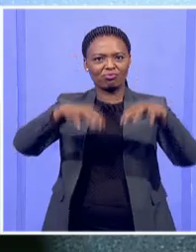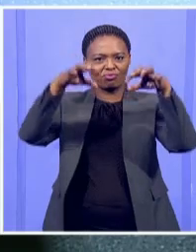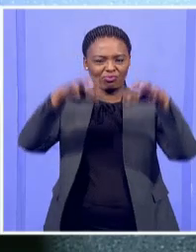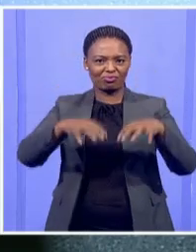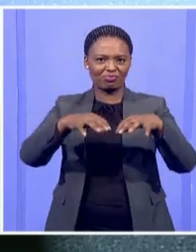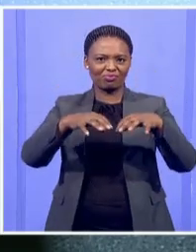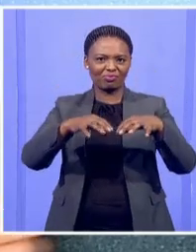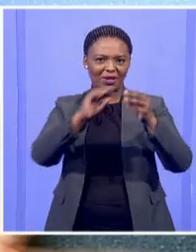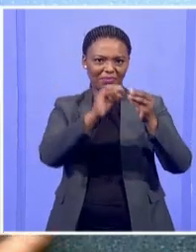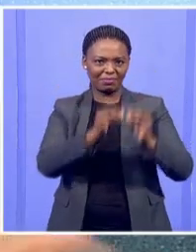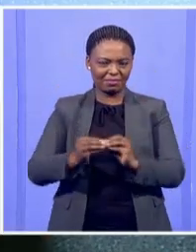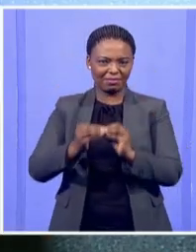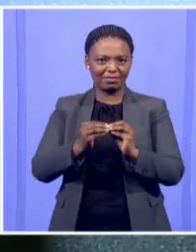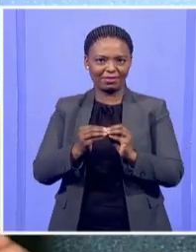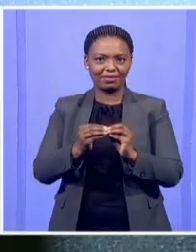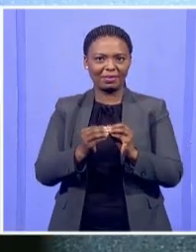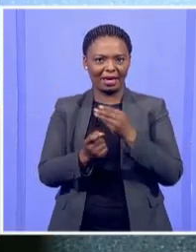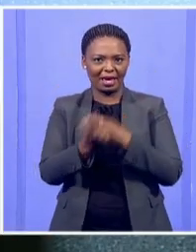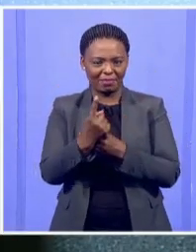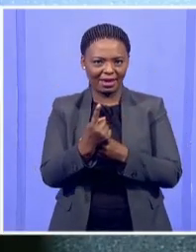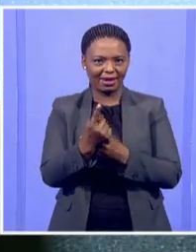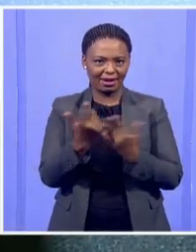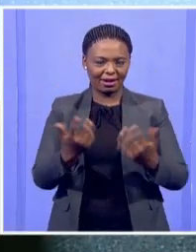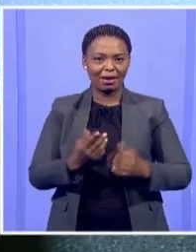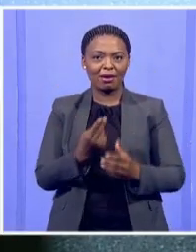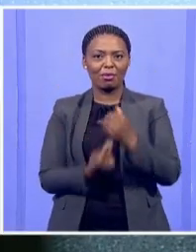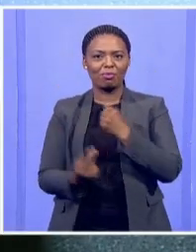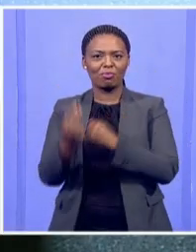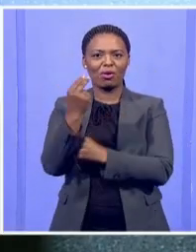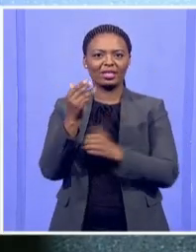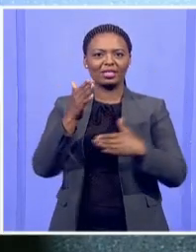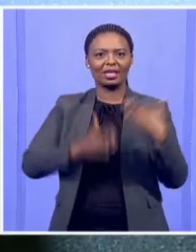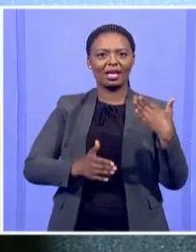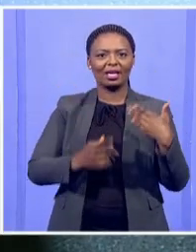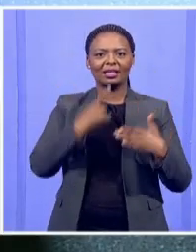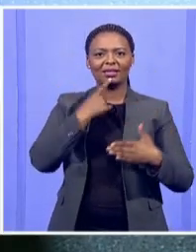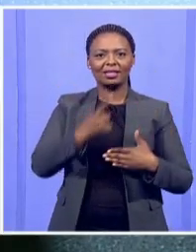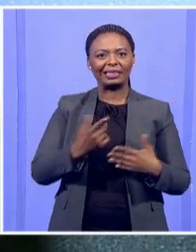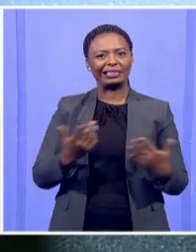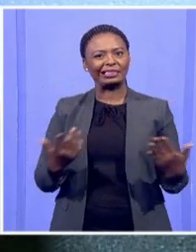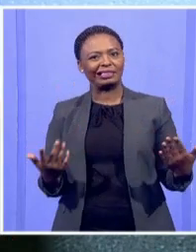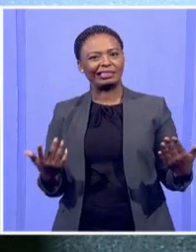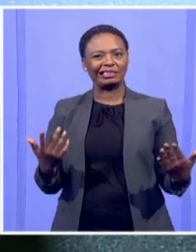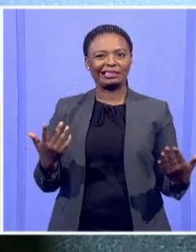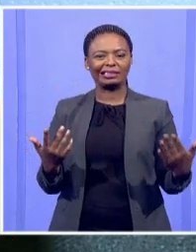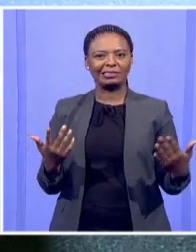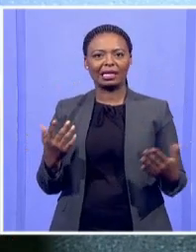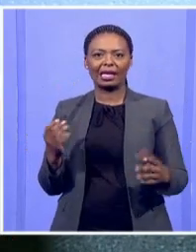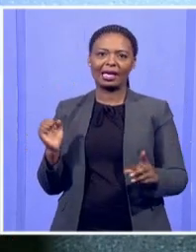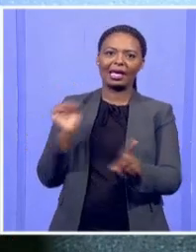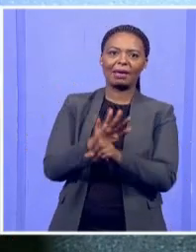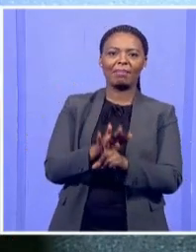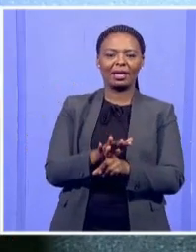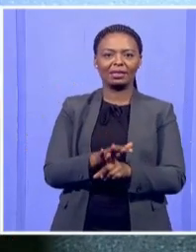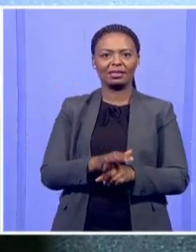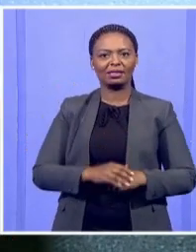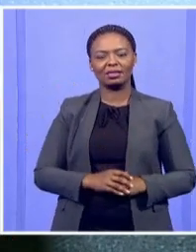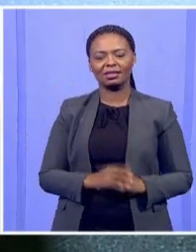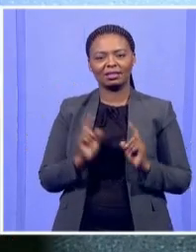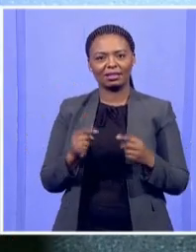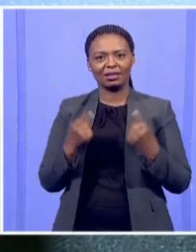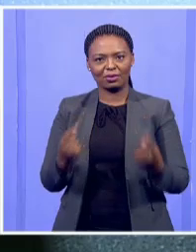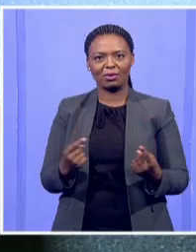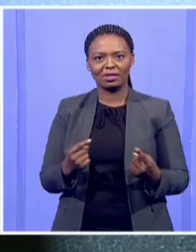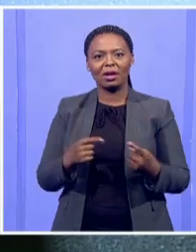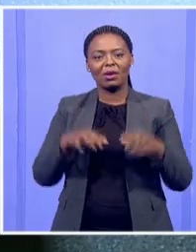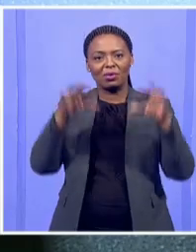point, both sides of this are saying they might not be much impact on their rainmaking capabilities by